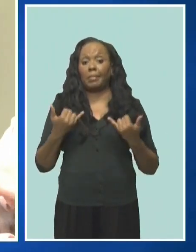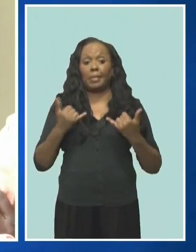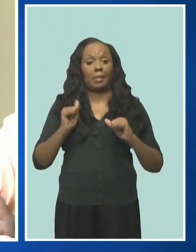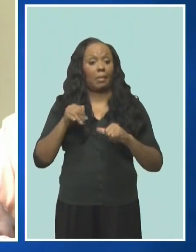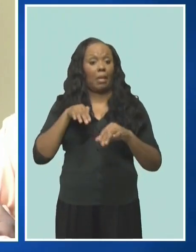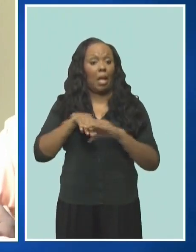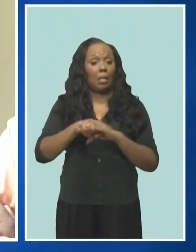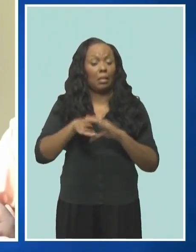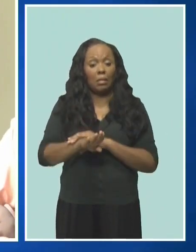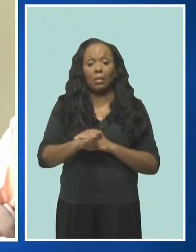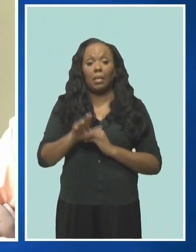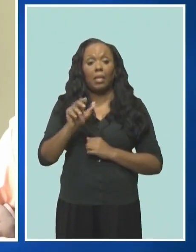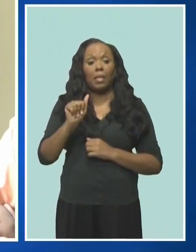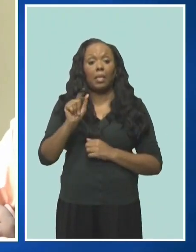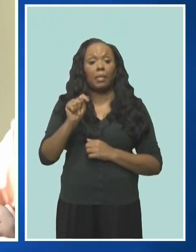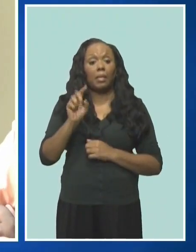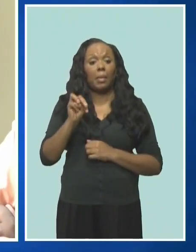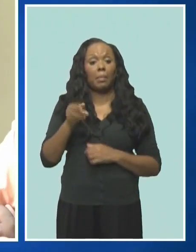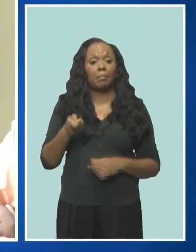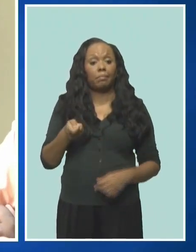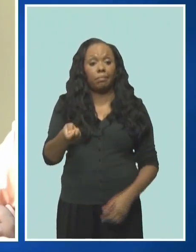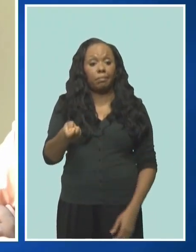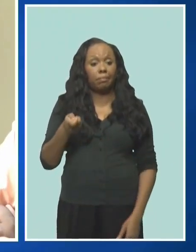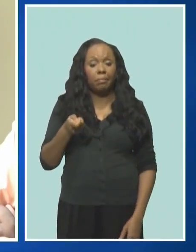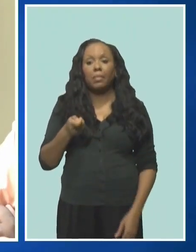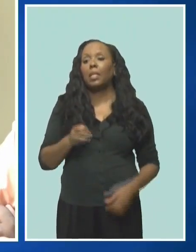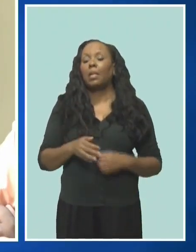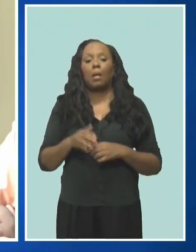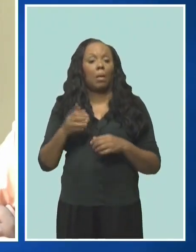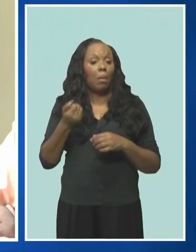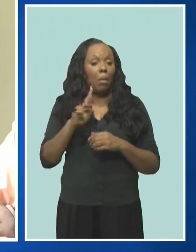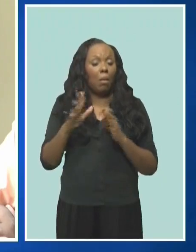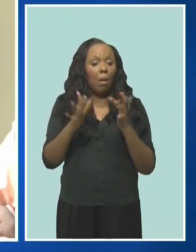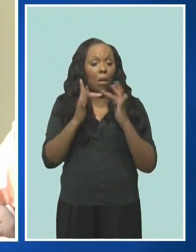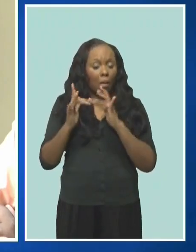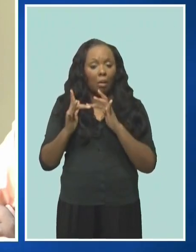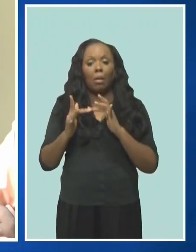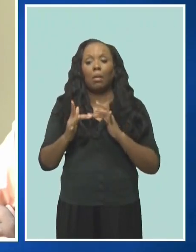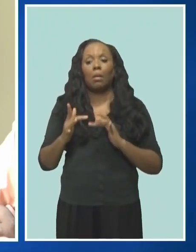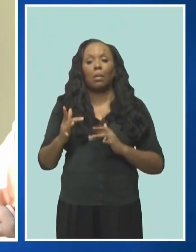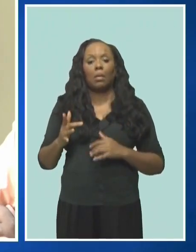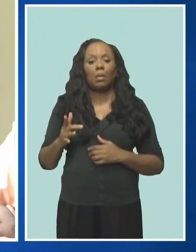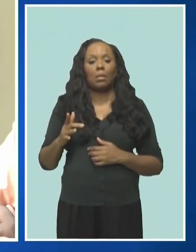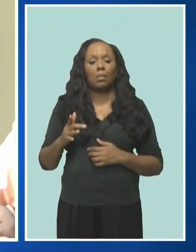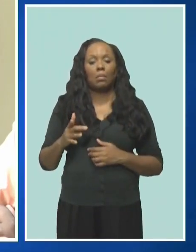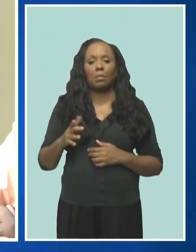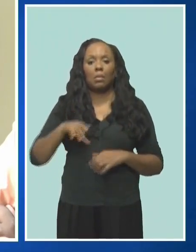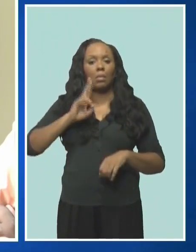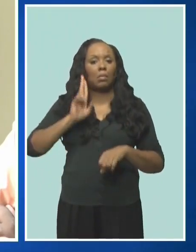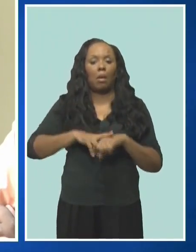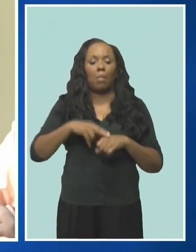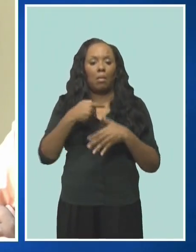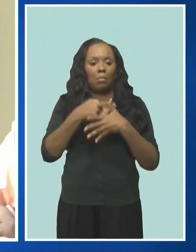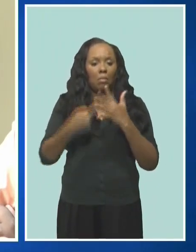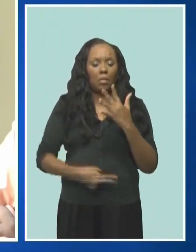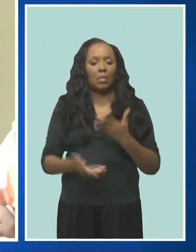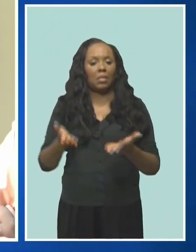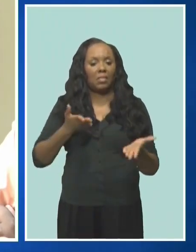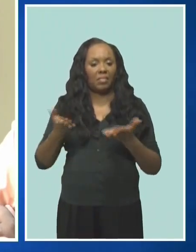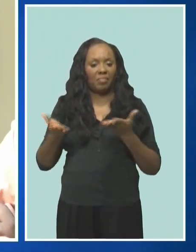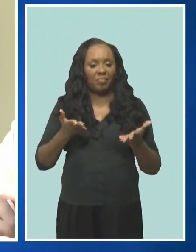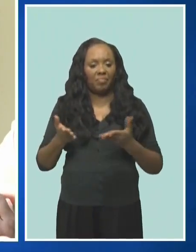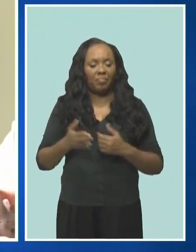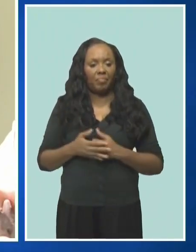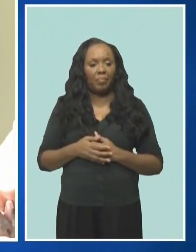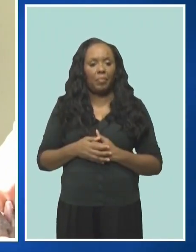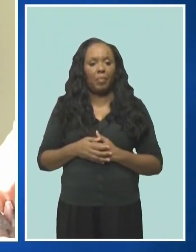be there, and they still have the ability to do online transactions. So we are still offering our usual suite of services. So we are